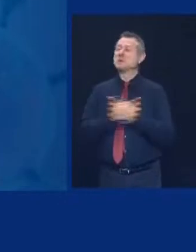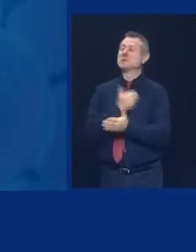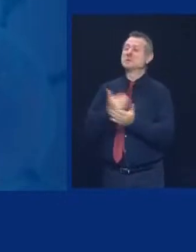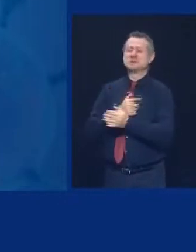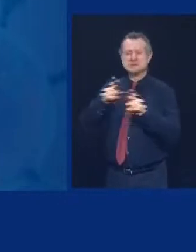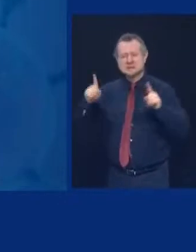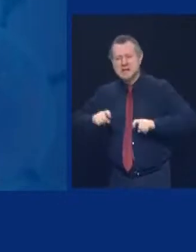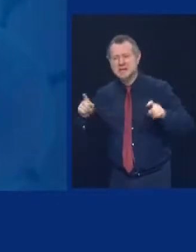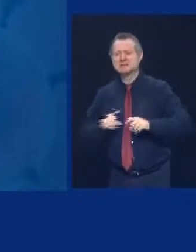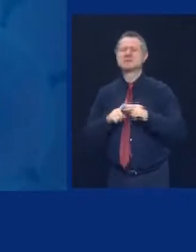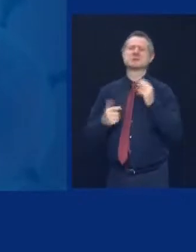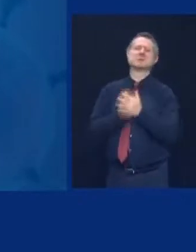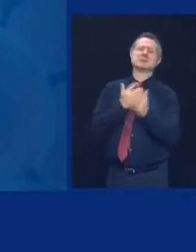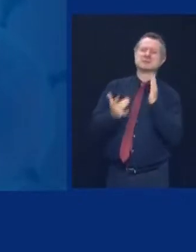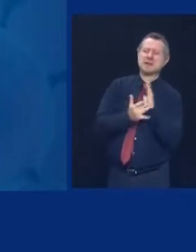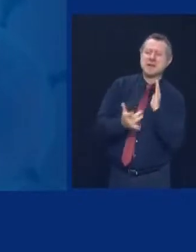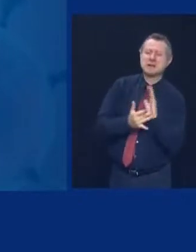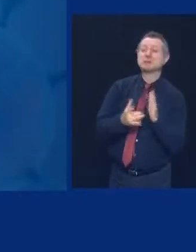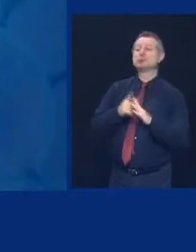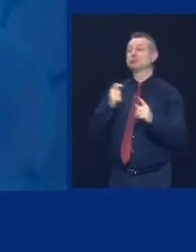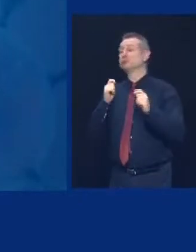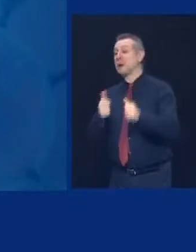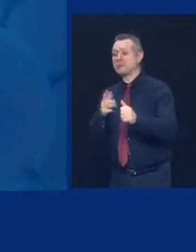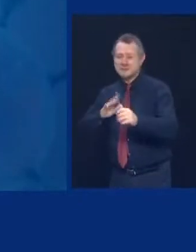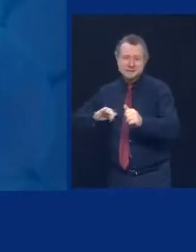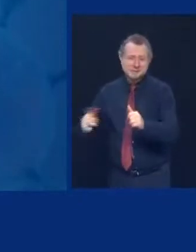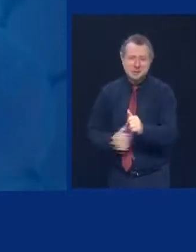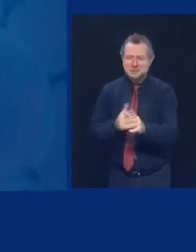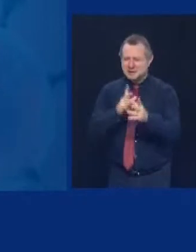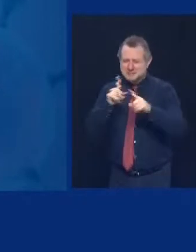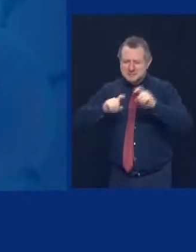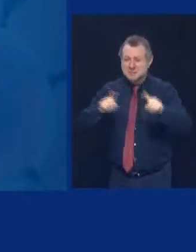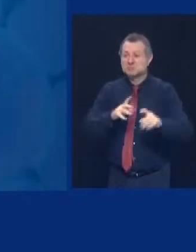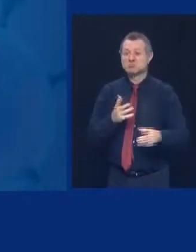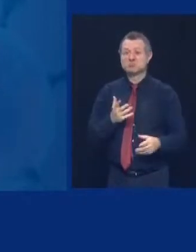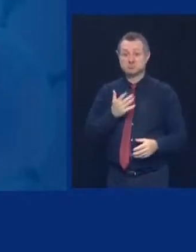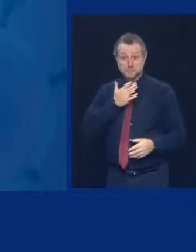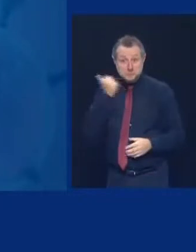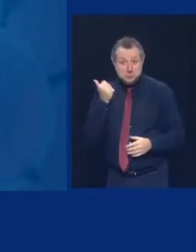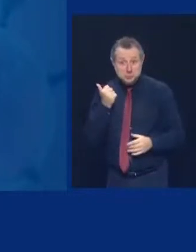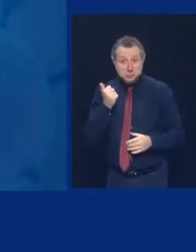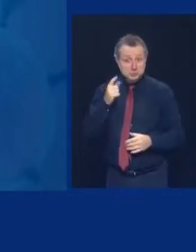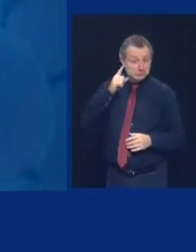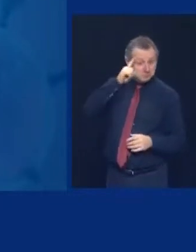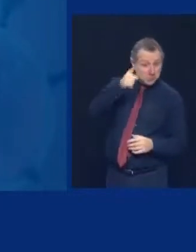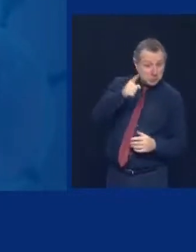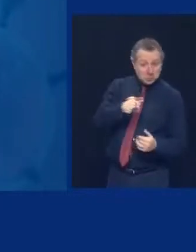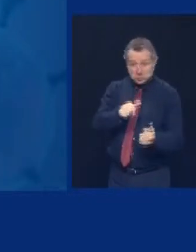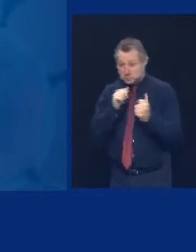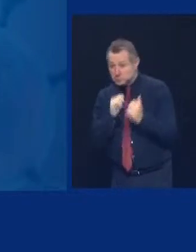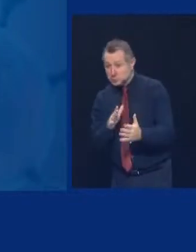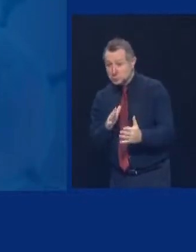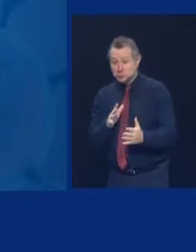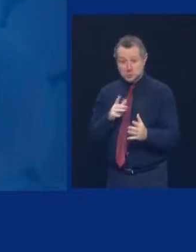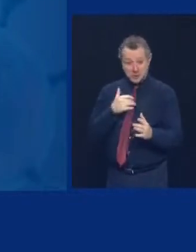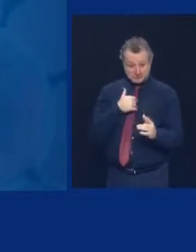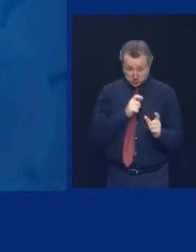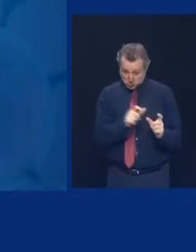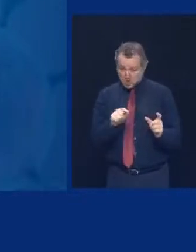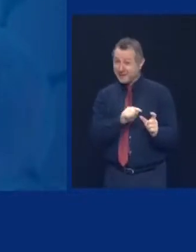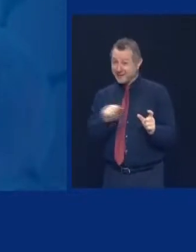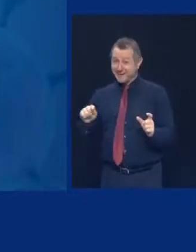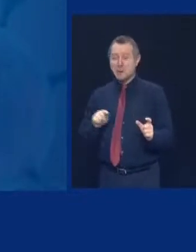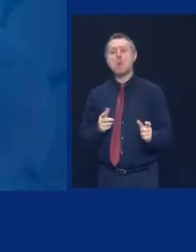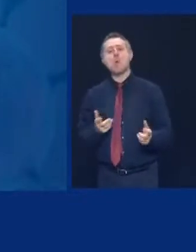tests. Is there a better, smarter way to handle a quarantine? And again, this is all, none of this has been